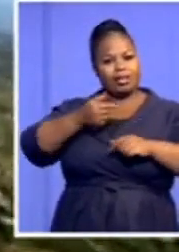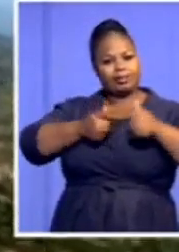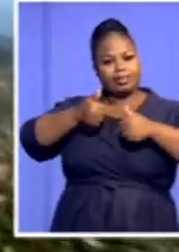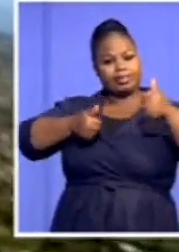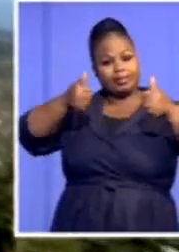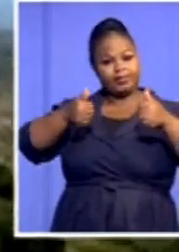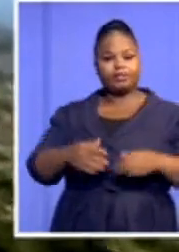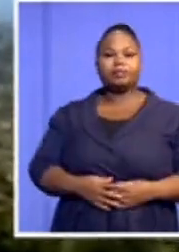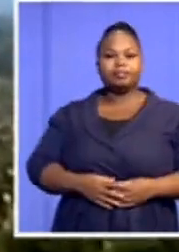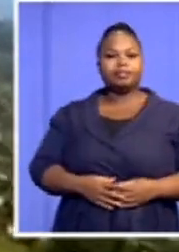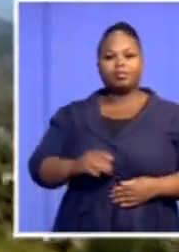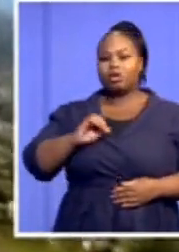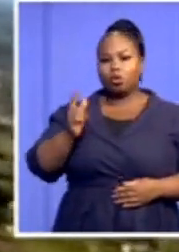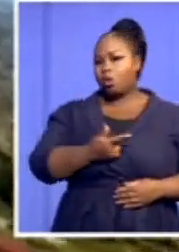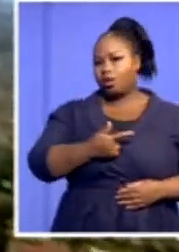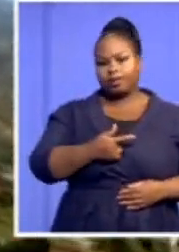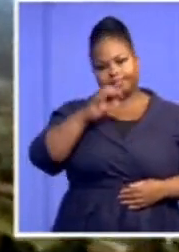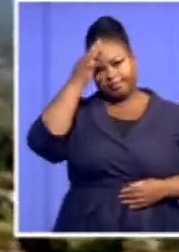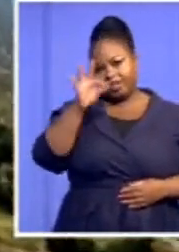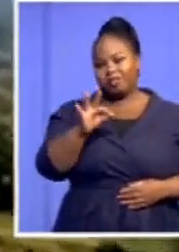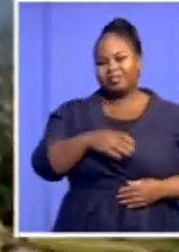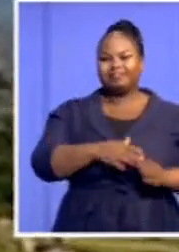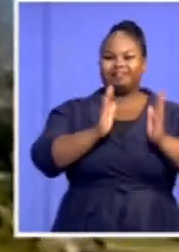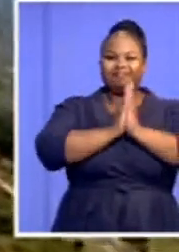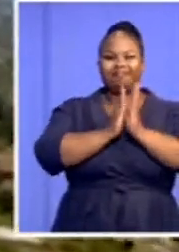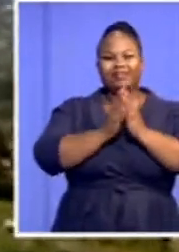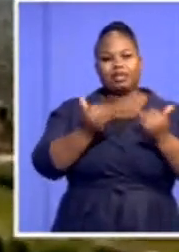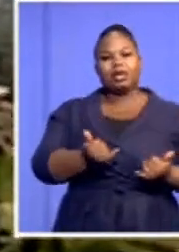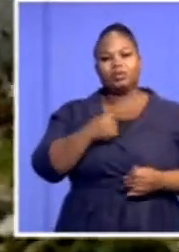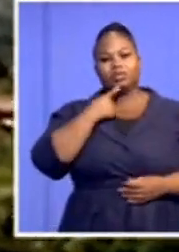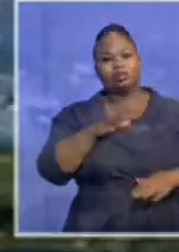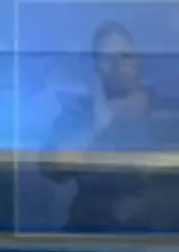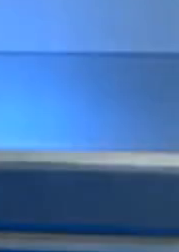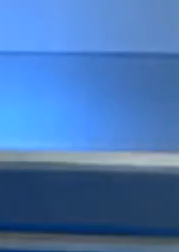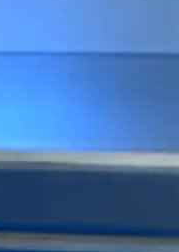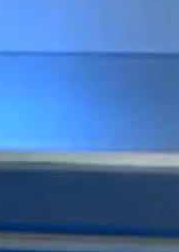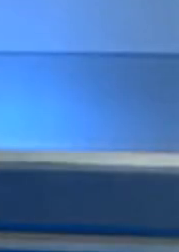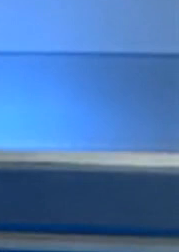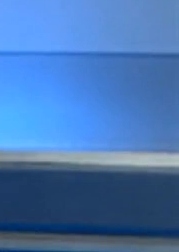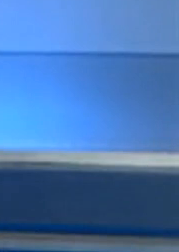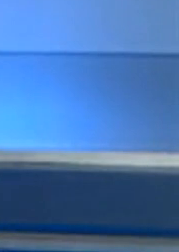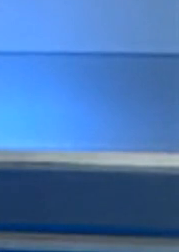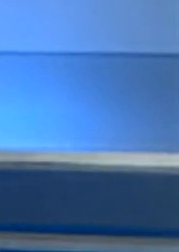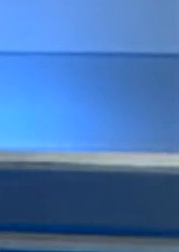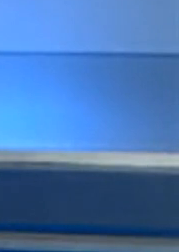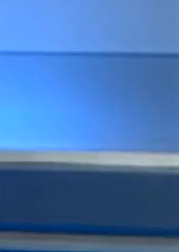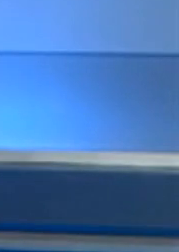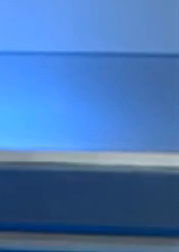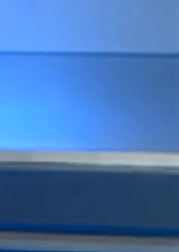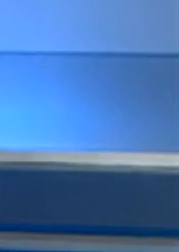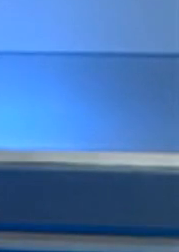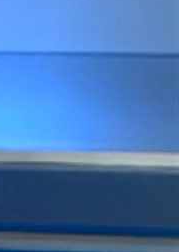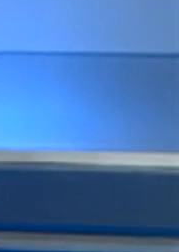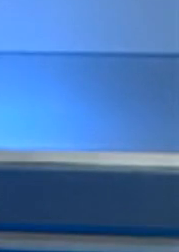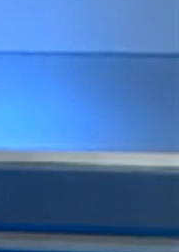organs have been urged to further strengthen support to existing structures to implement contingency arrangements